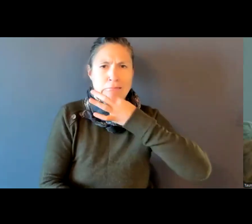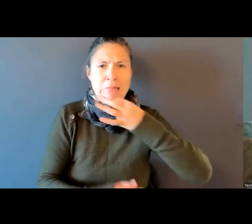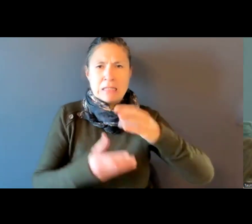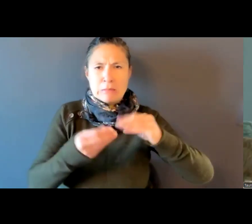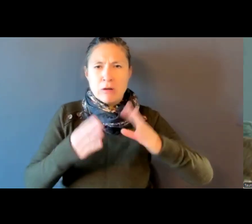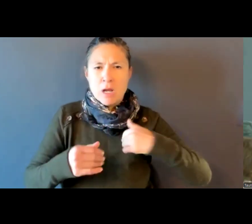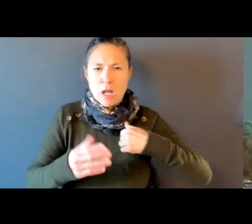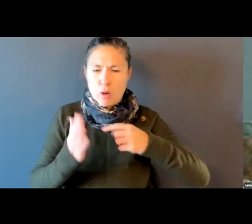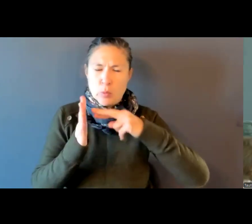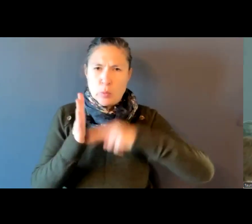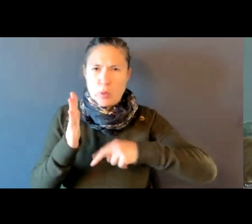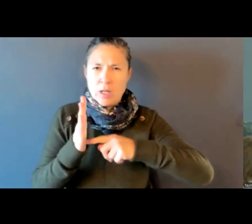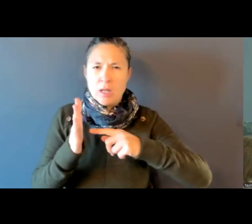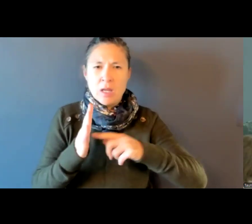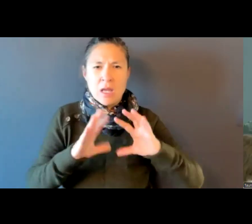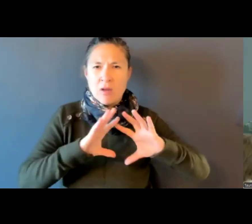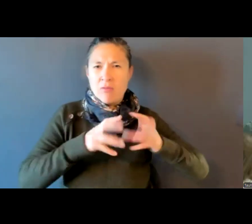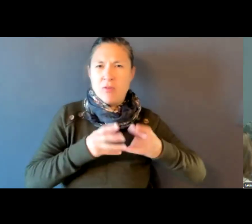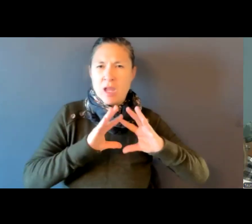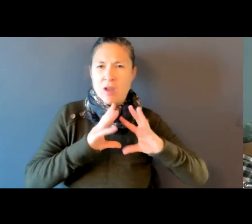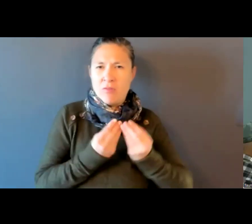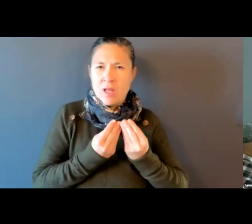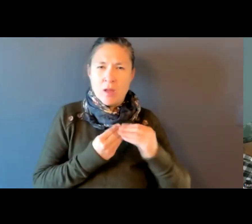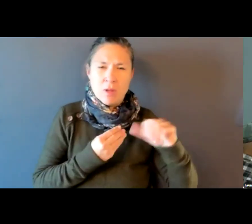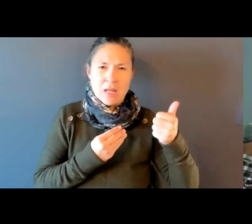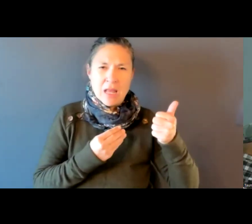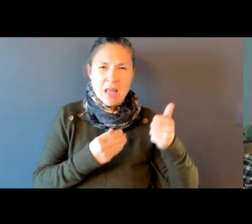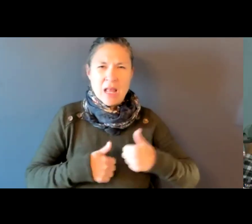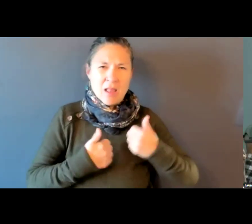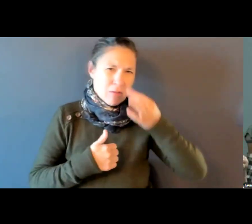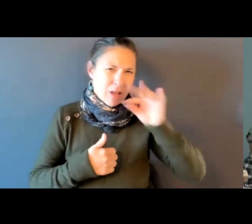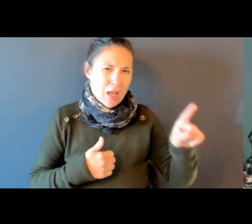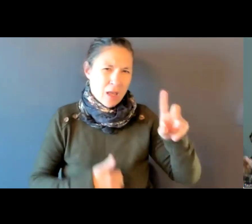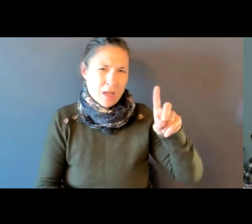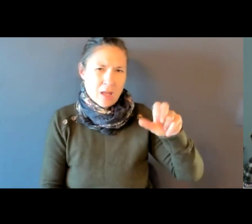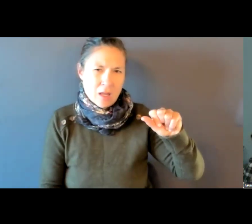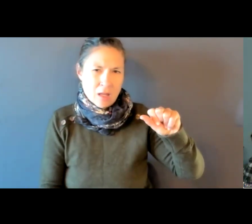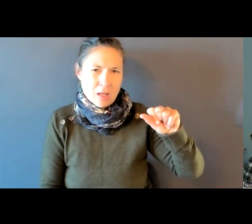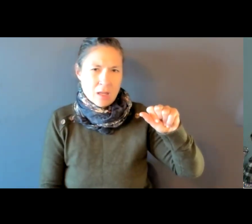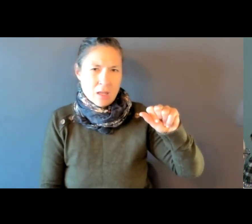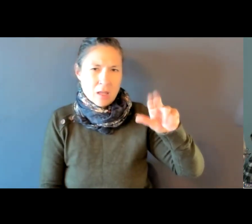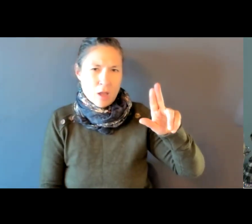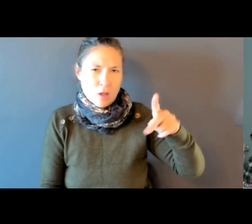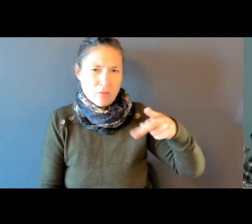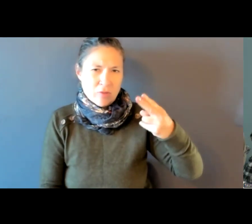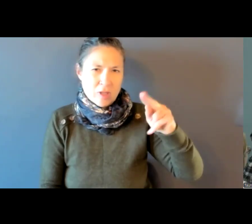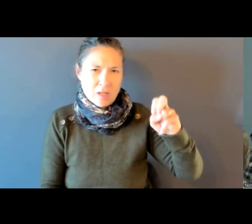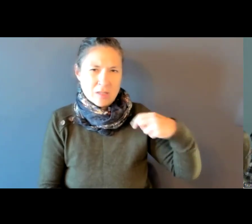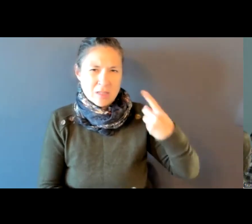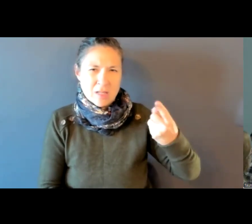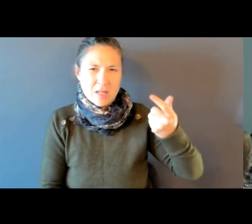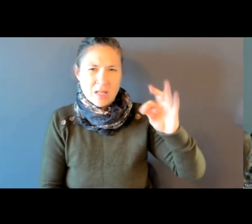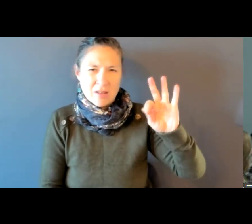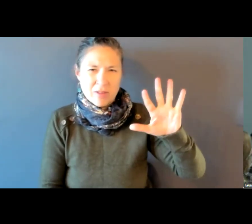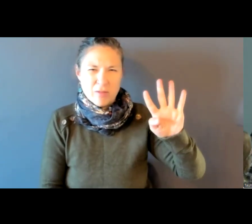10 lived in the house in front of Dolphina since 1954. At first, it was a mom-and-pop operation